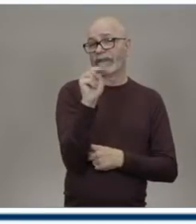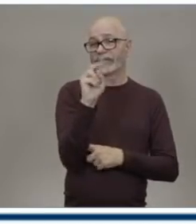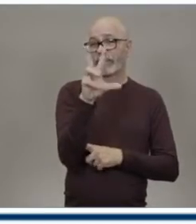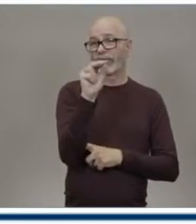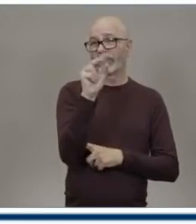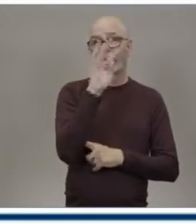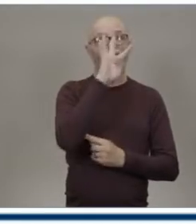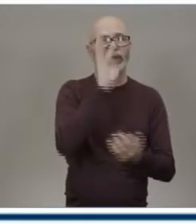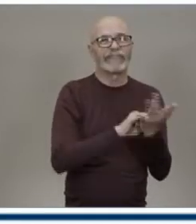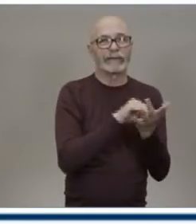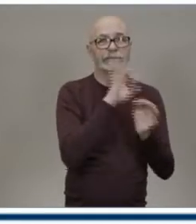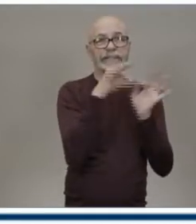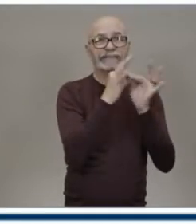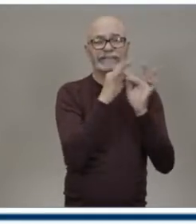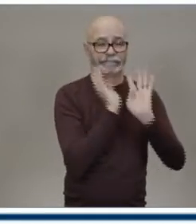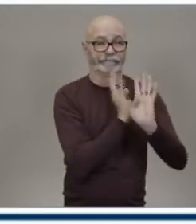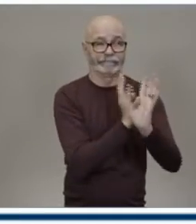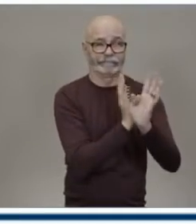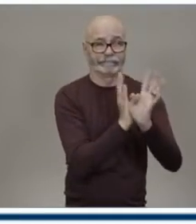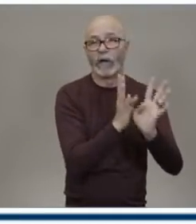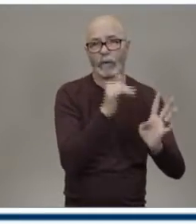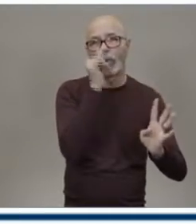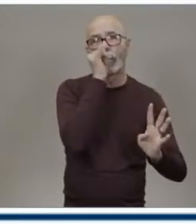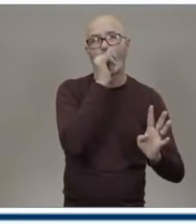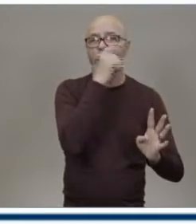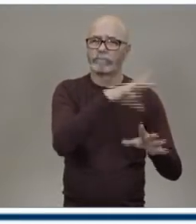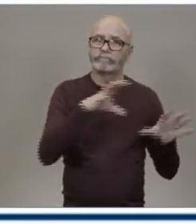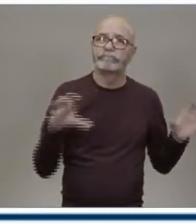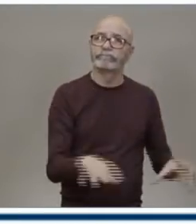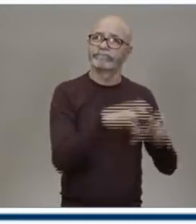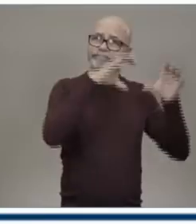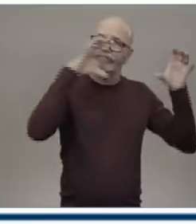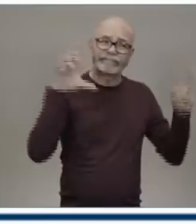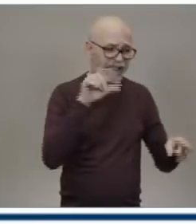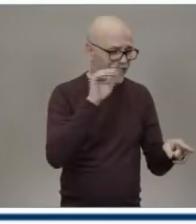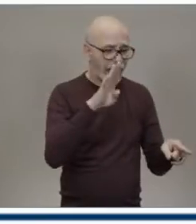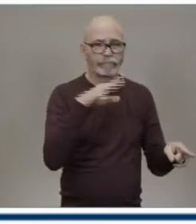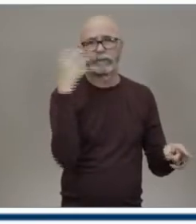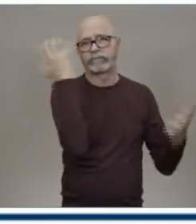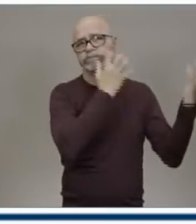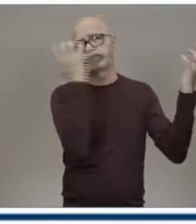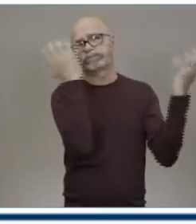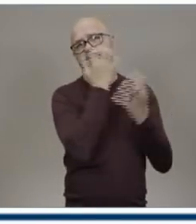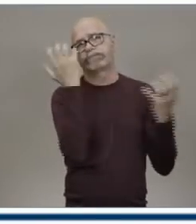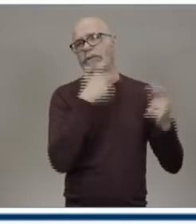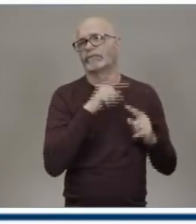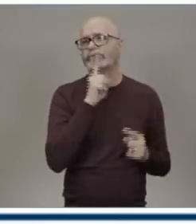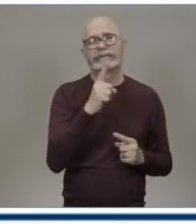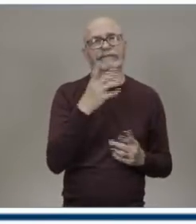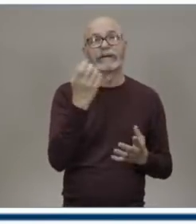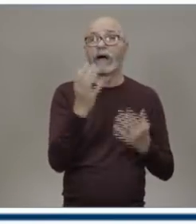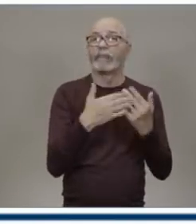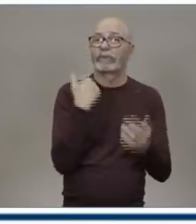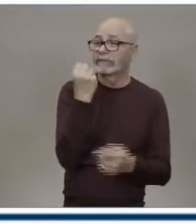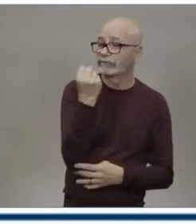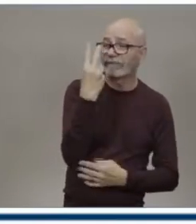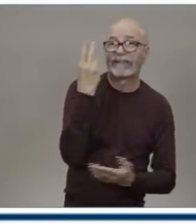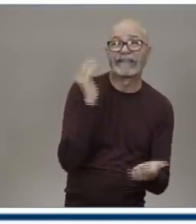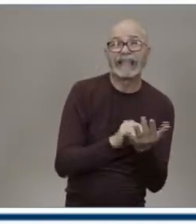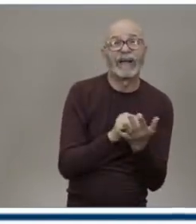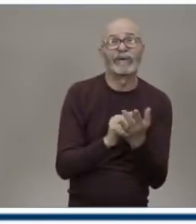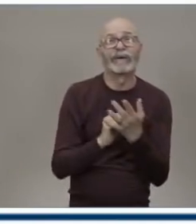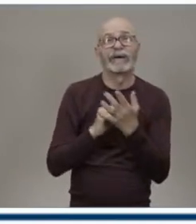work done by our laboratory colleagues. And on top of that, we've had almost 12,000 rapid tests that have been done through the